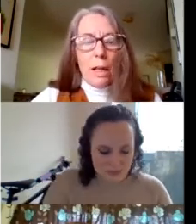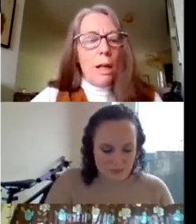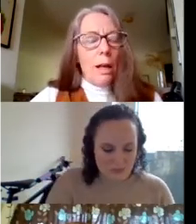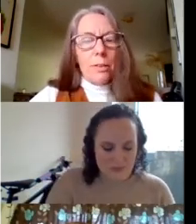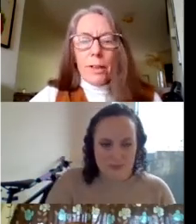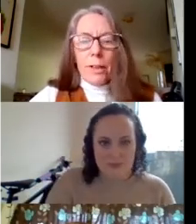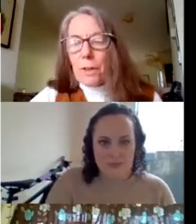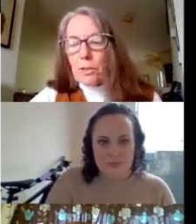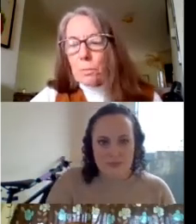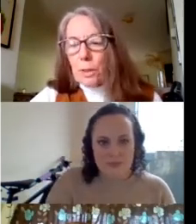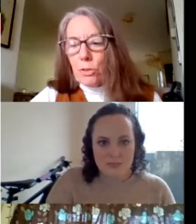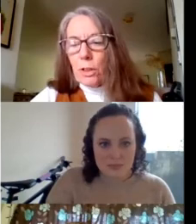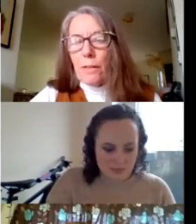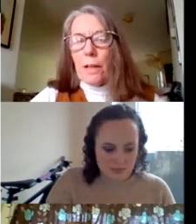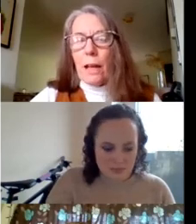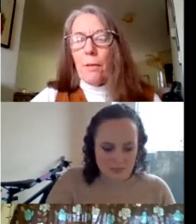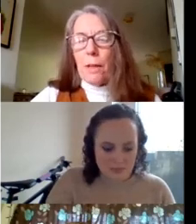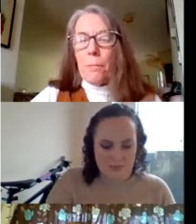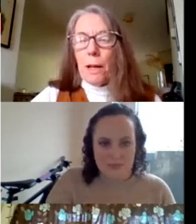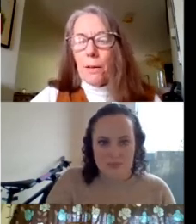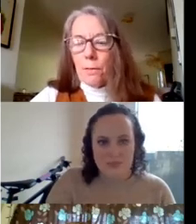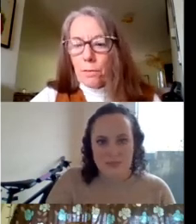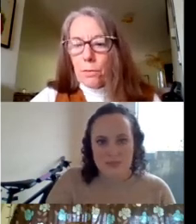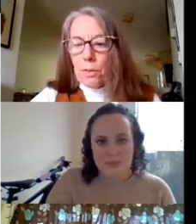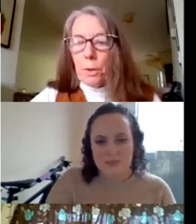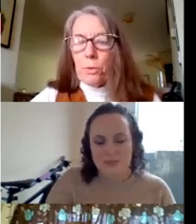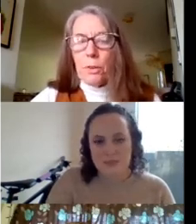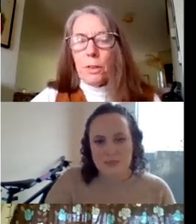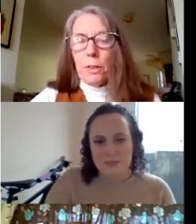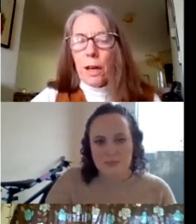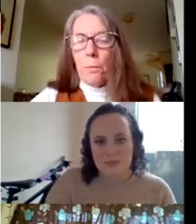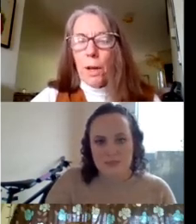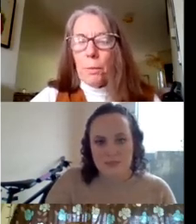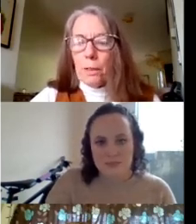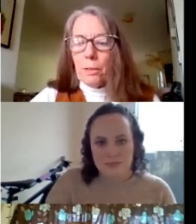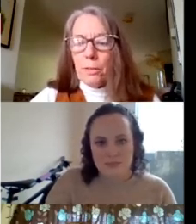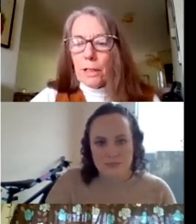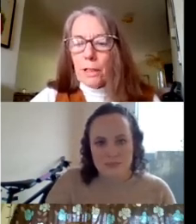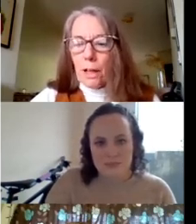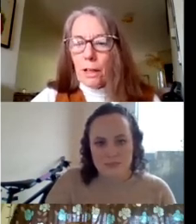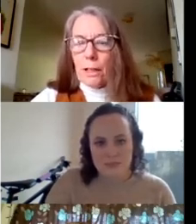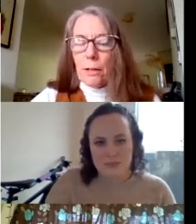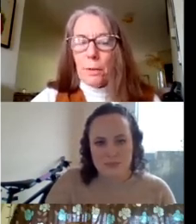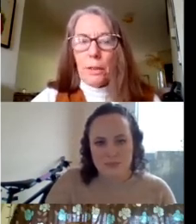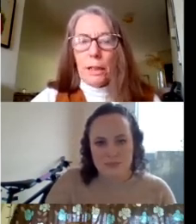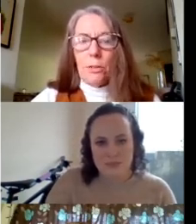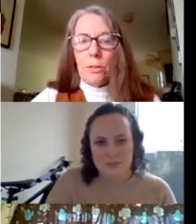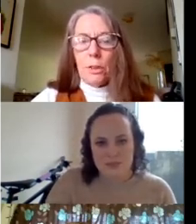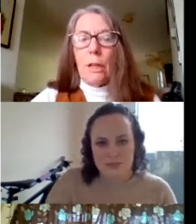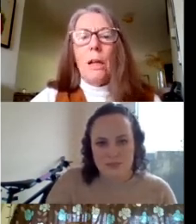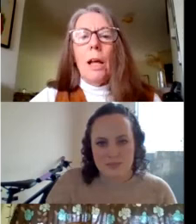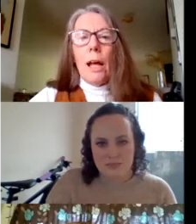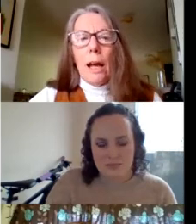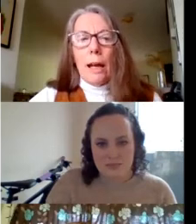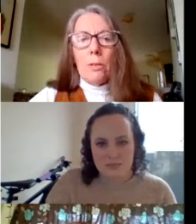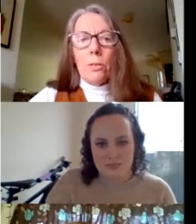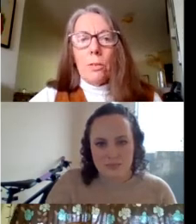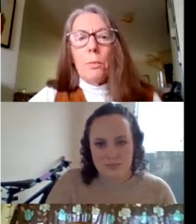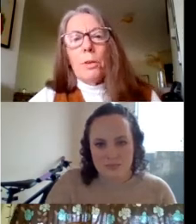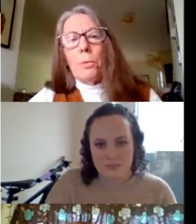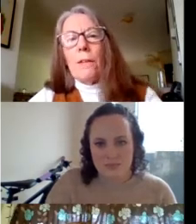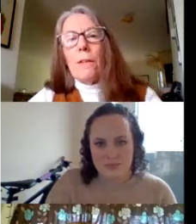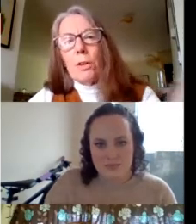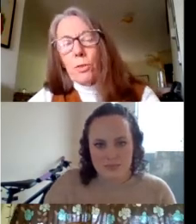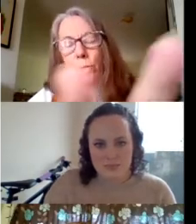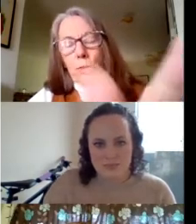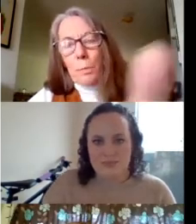identity and self-expression, and then how they might have responded to that, and where we can see that in our collection. And the